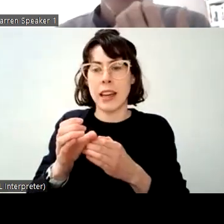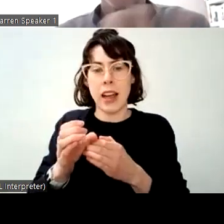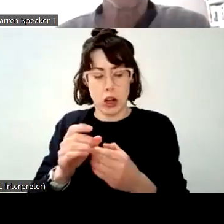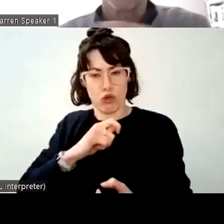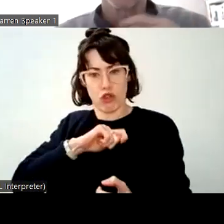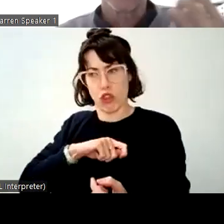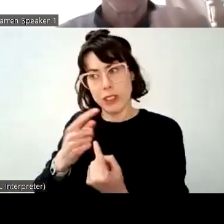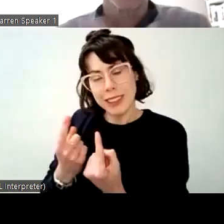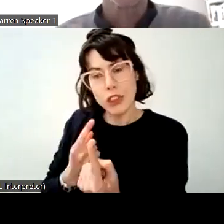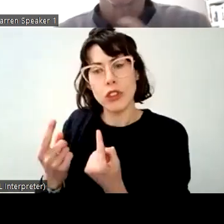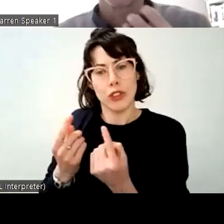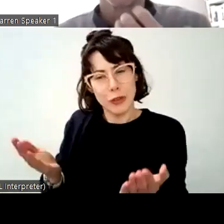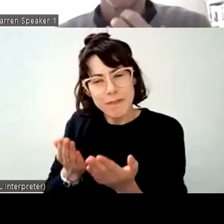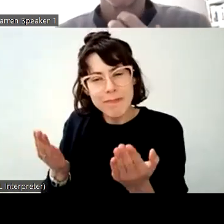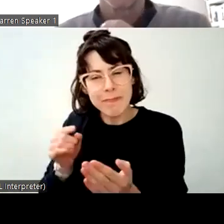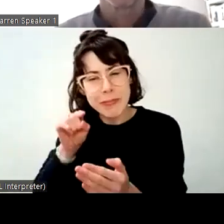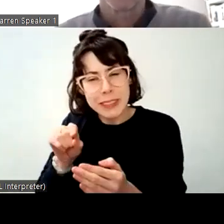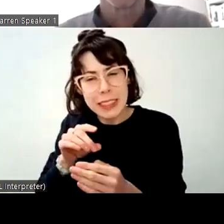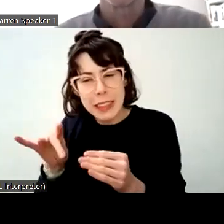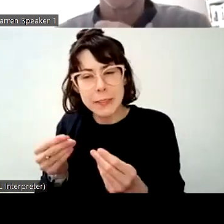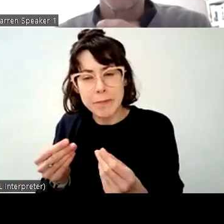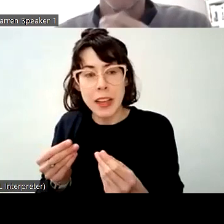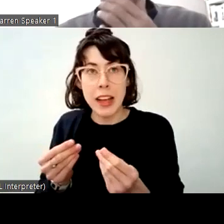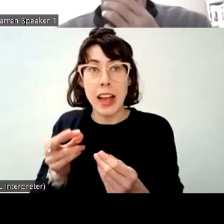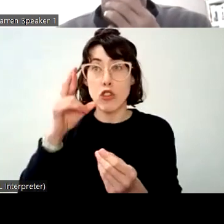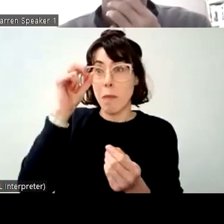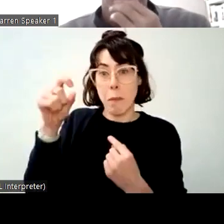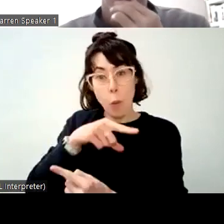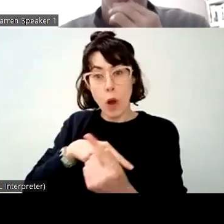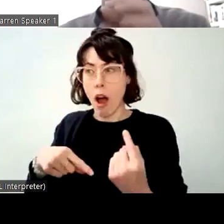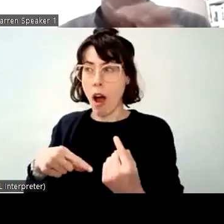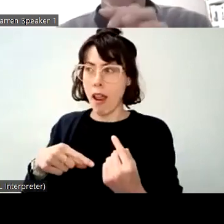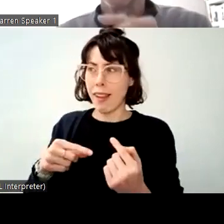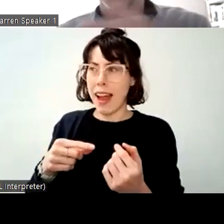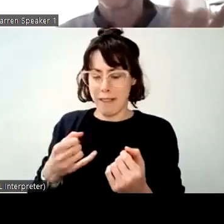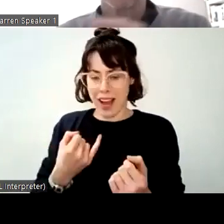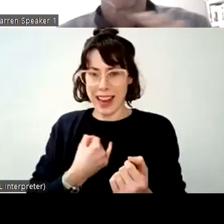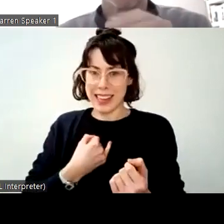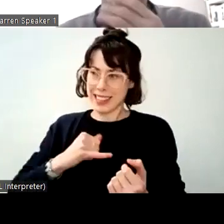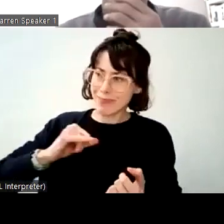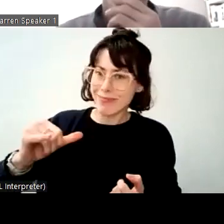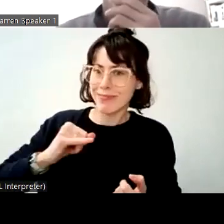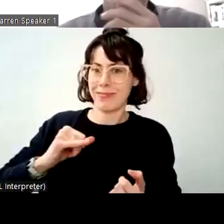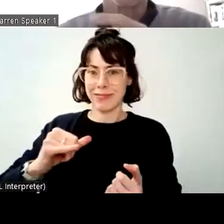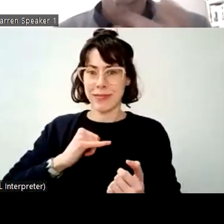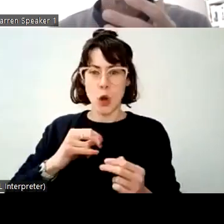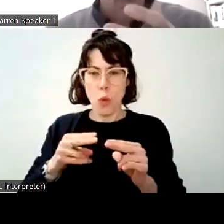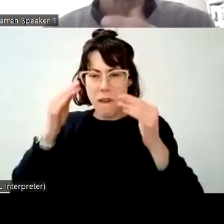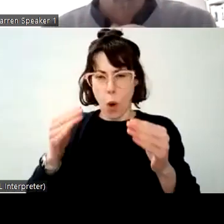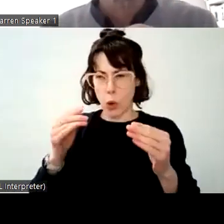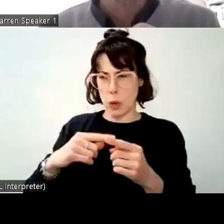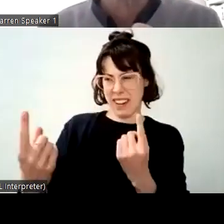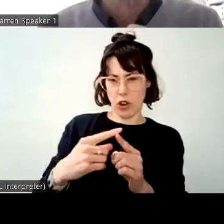and emphasizing our shared identities rather than our differences. And finally, the need to re-engineer